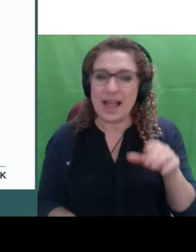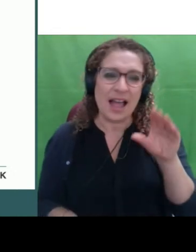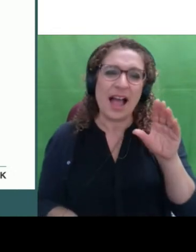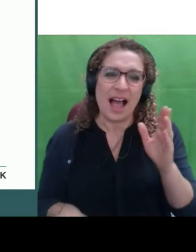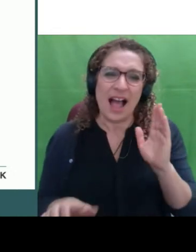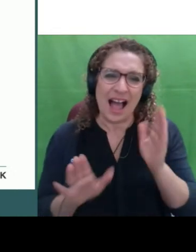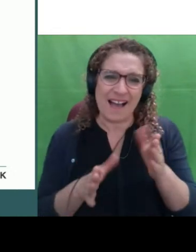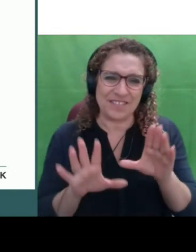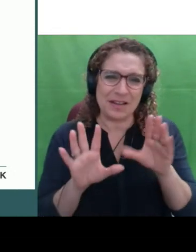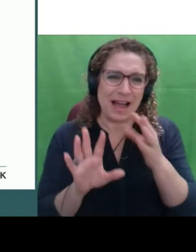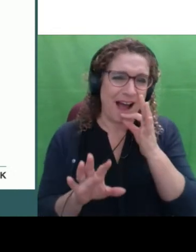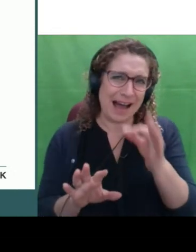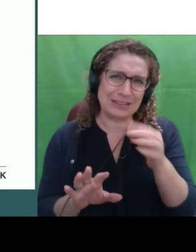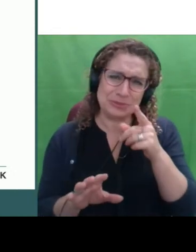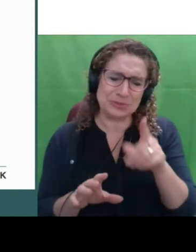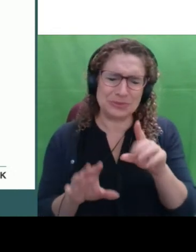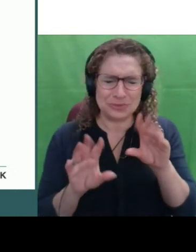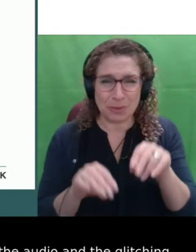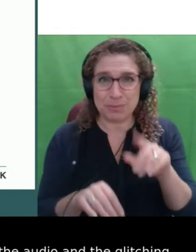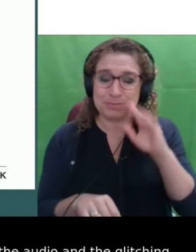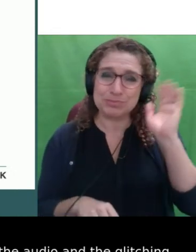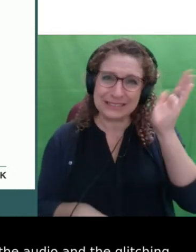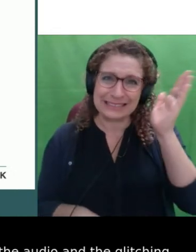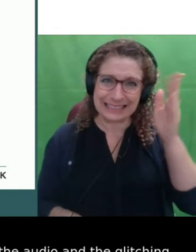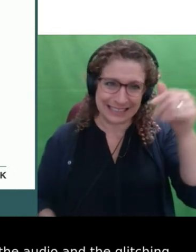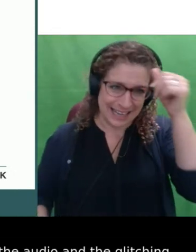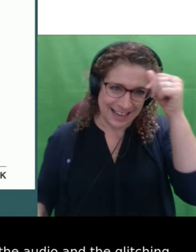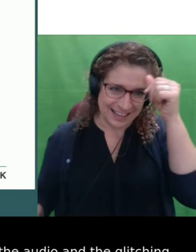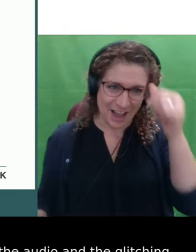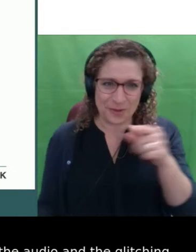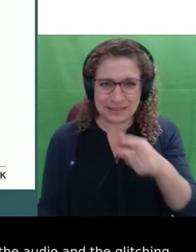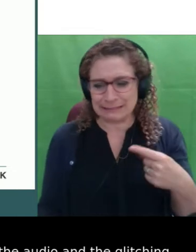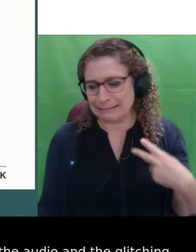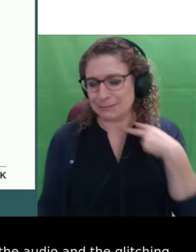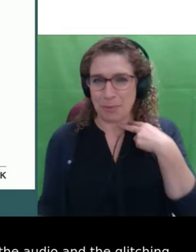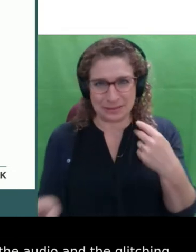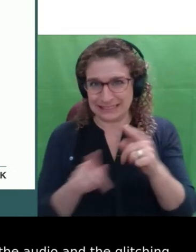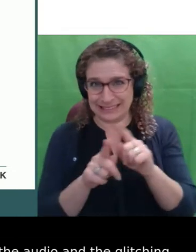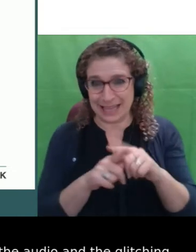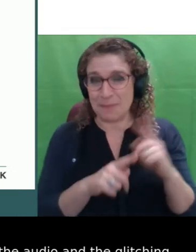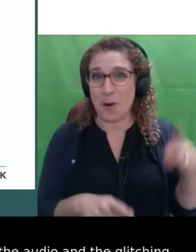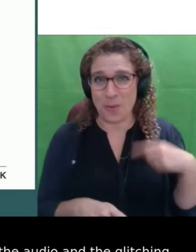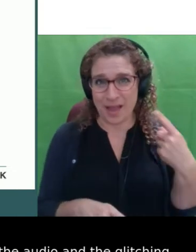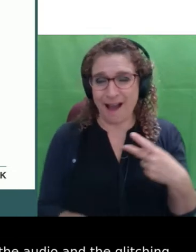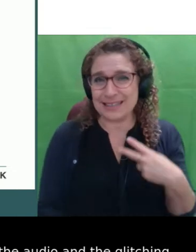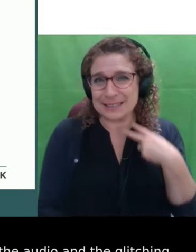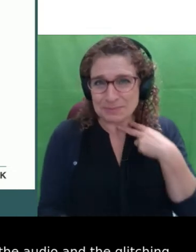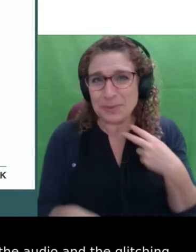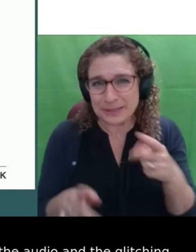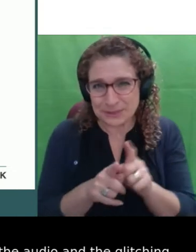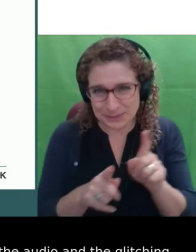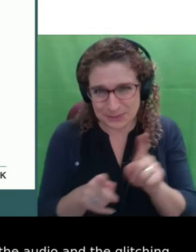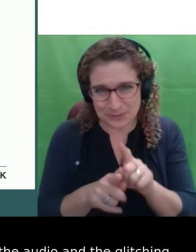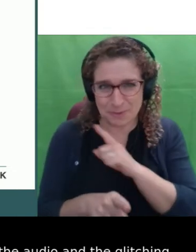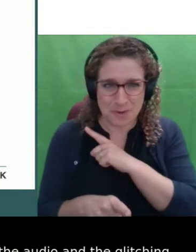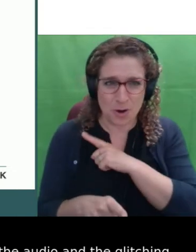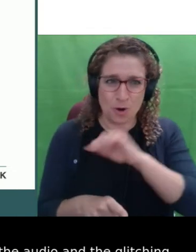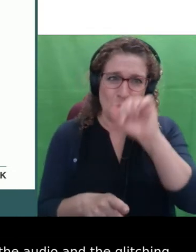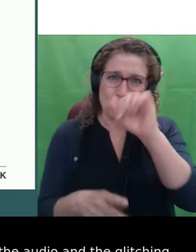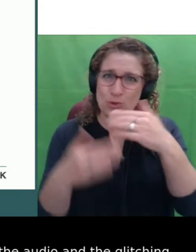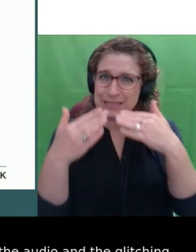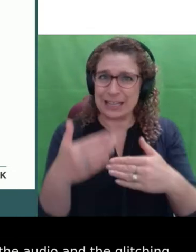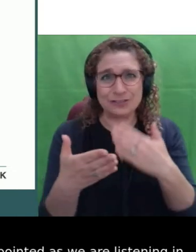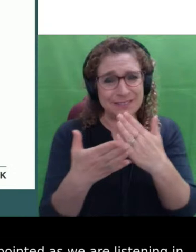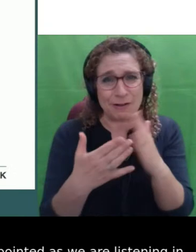stop presenting i know that you'll be as disappointed as as we are listening in um to this very important session